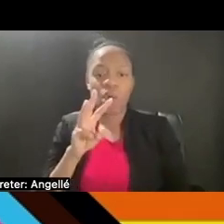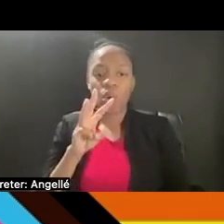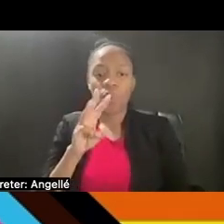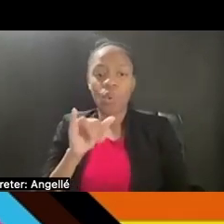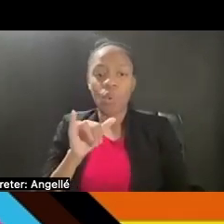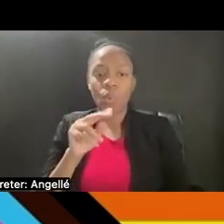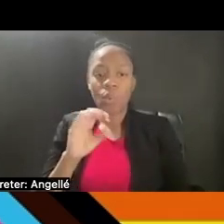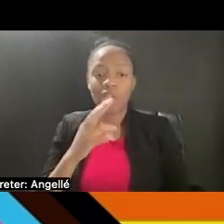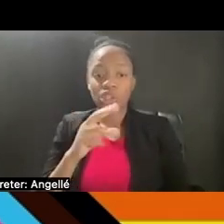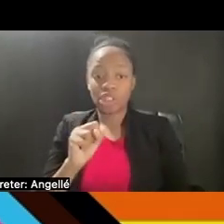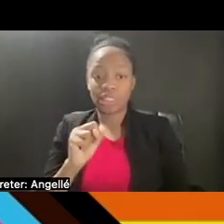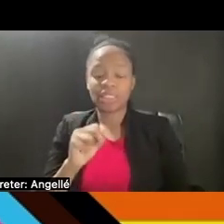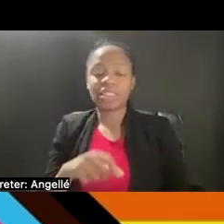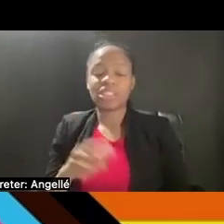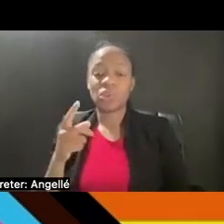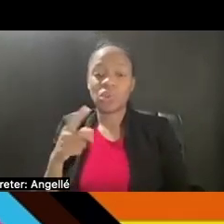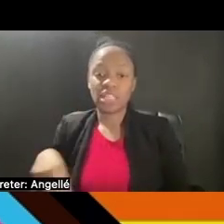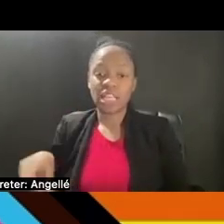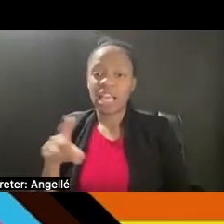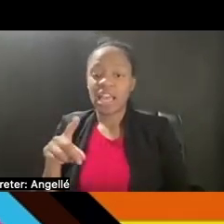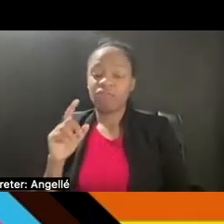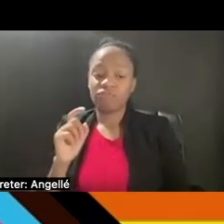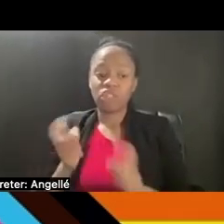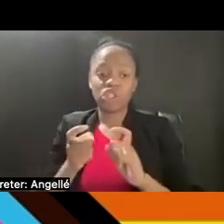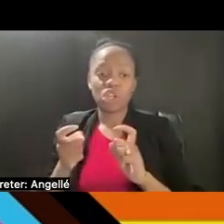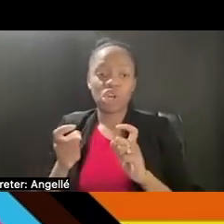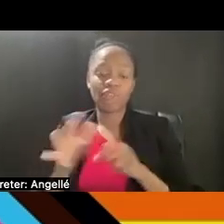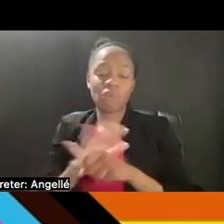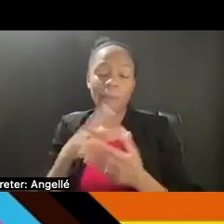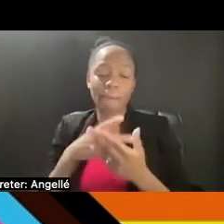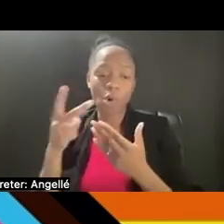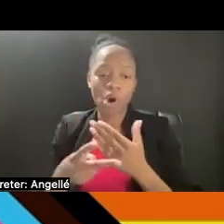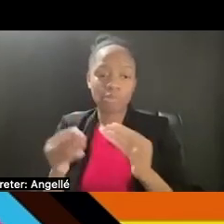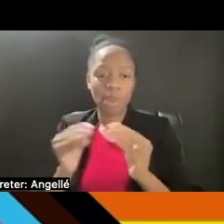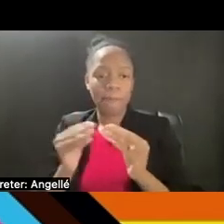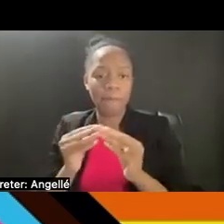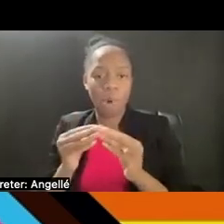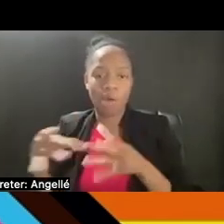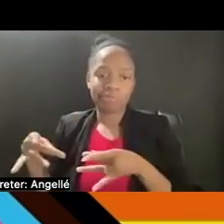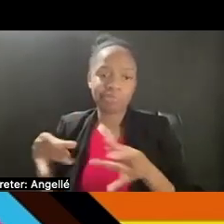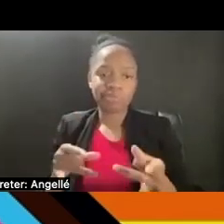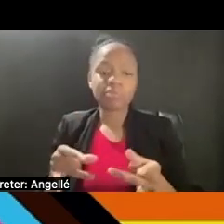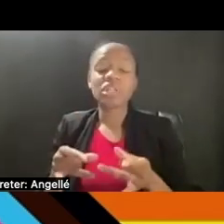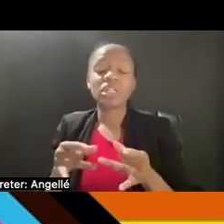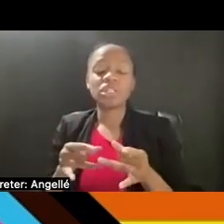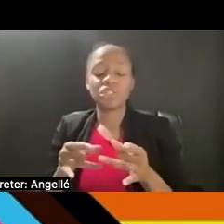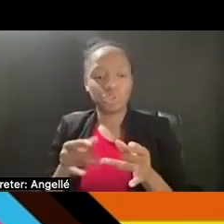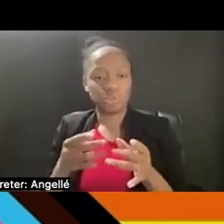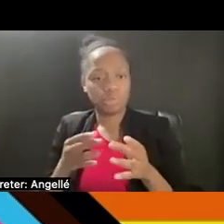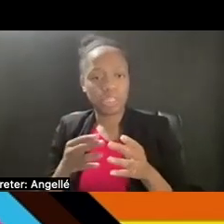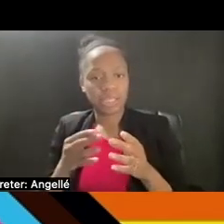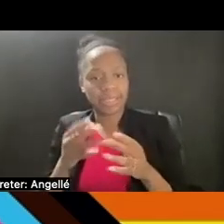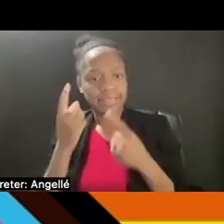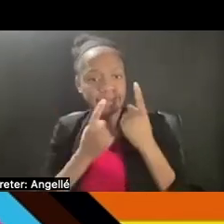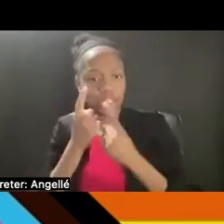really overhauled their entire program to be more efficient, to really take into account everyone's